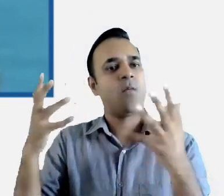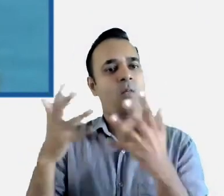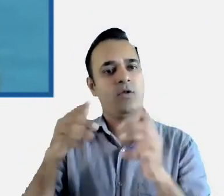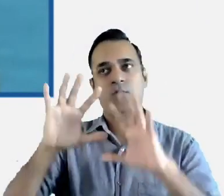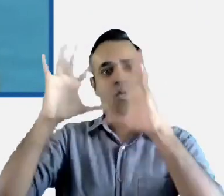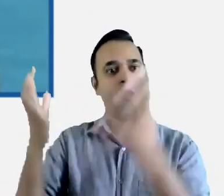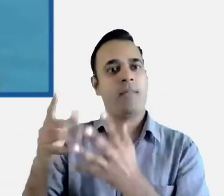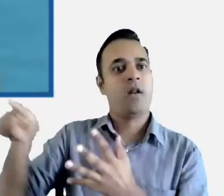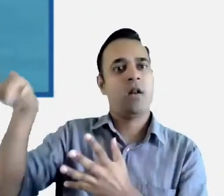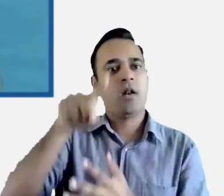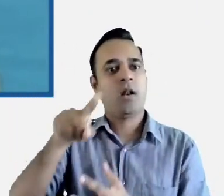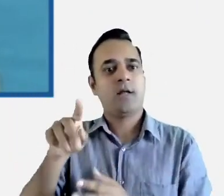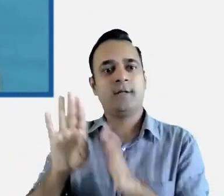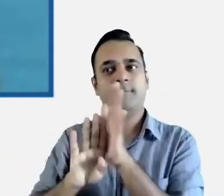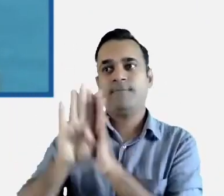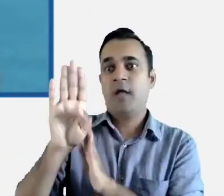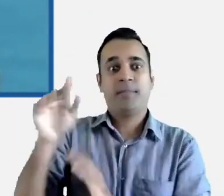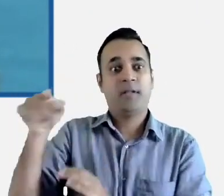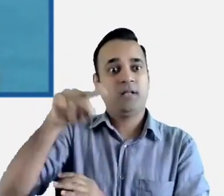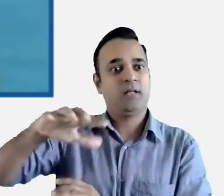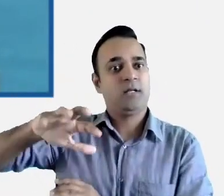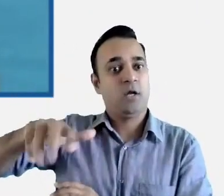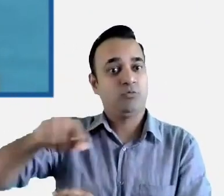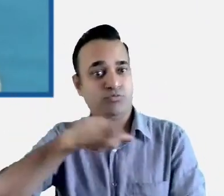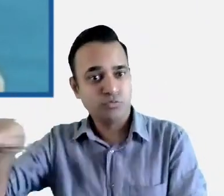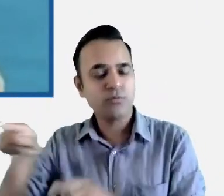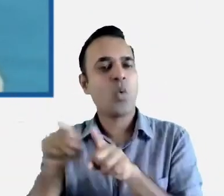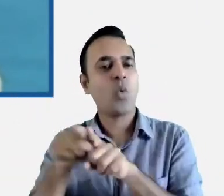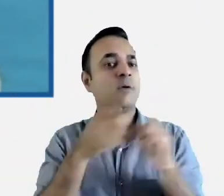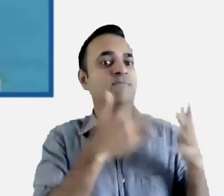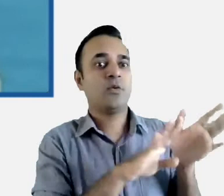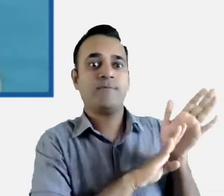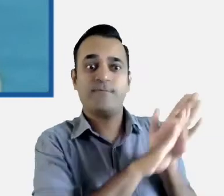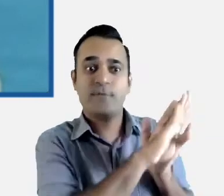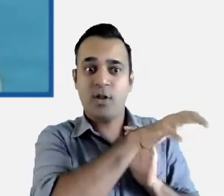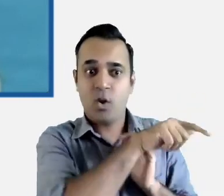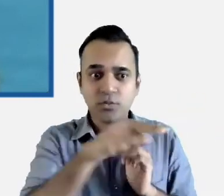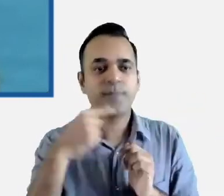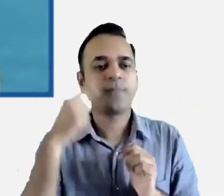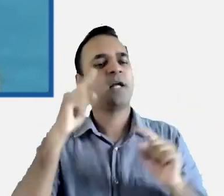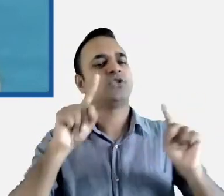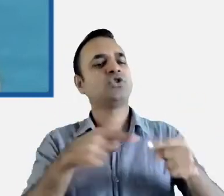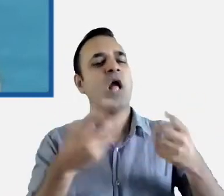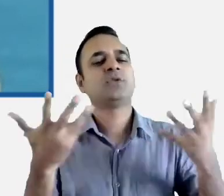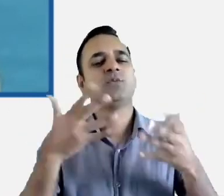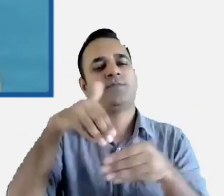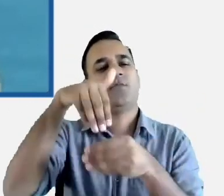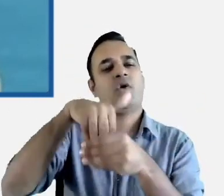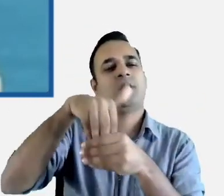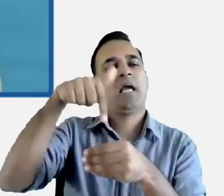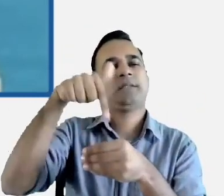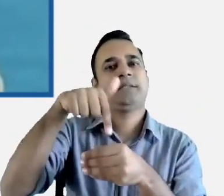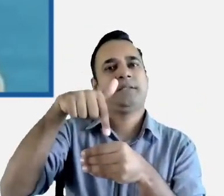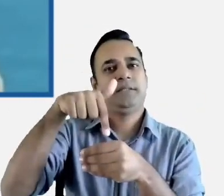progress towards resilience in each nation state or in each territory. It will also depend on the appetite for